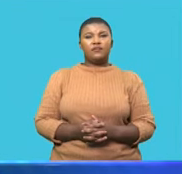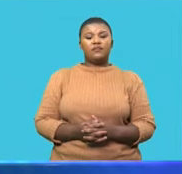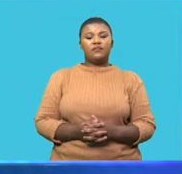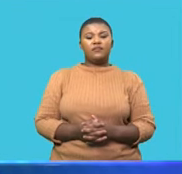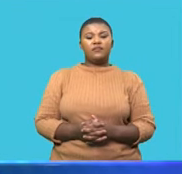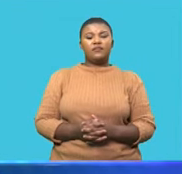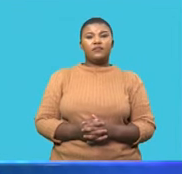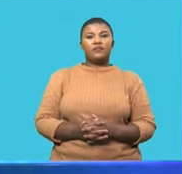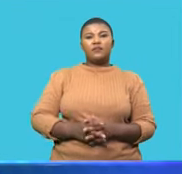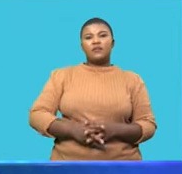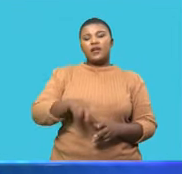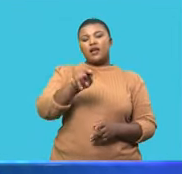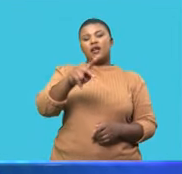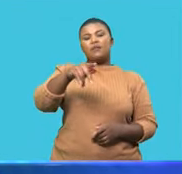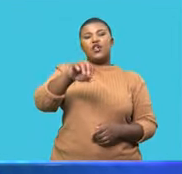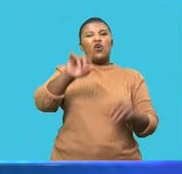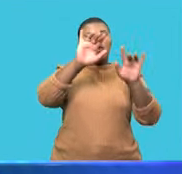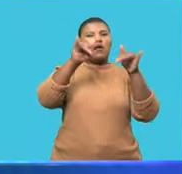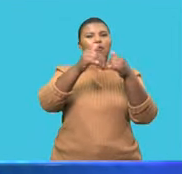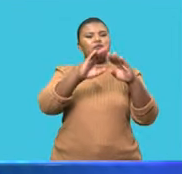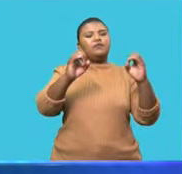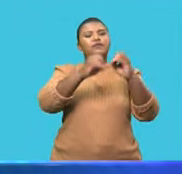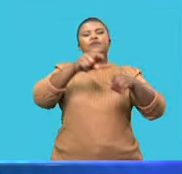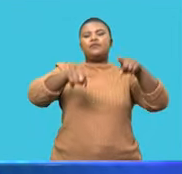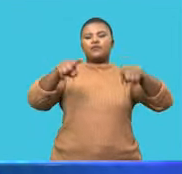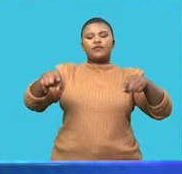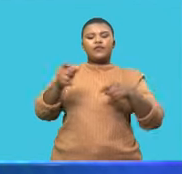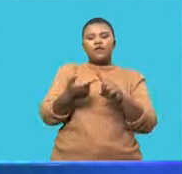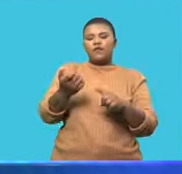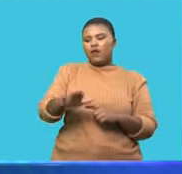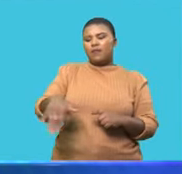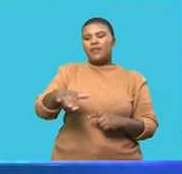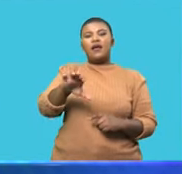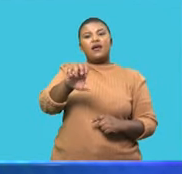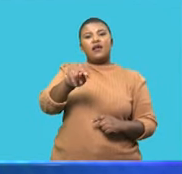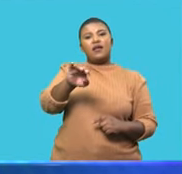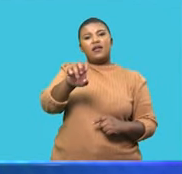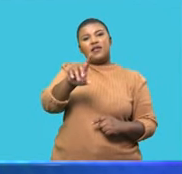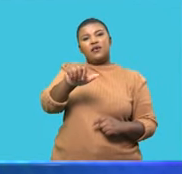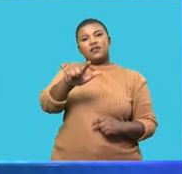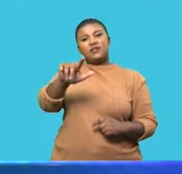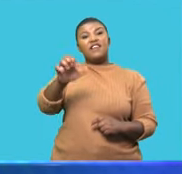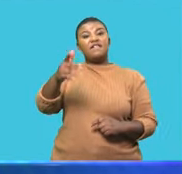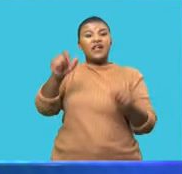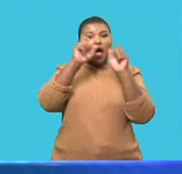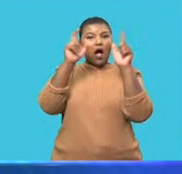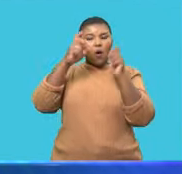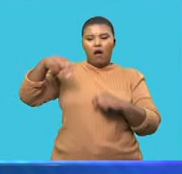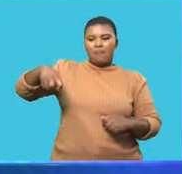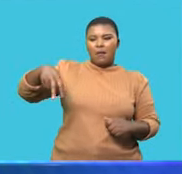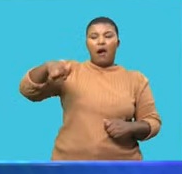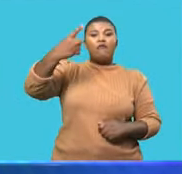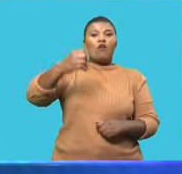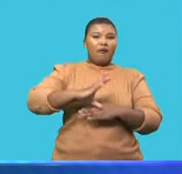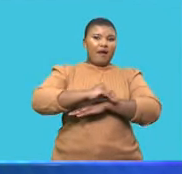Now, different non-profit organizations from different parts of Ennerdale came together to hold a cancer awareness walk. The walk is intended to put pressure